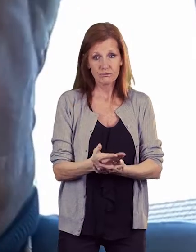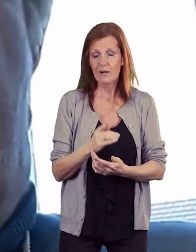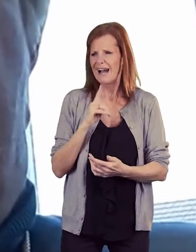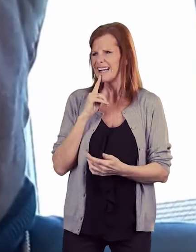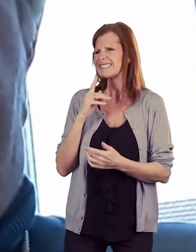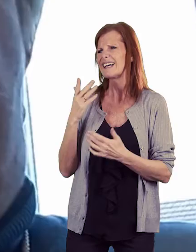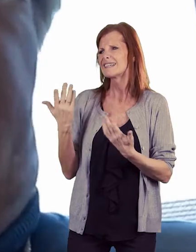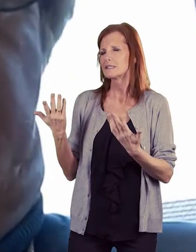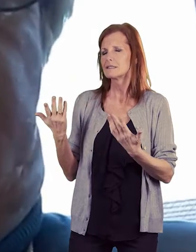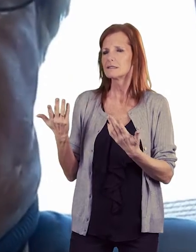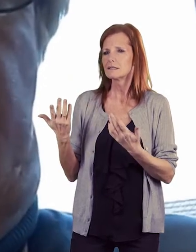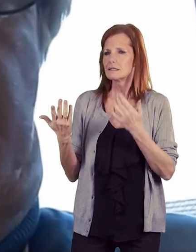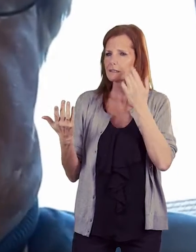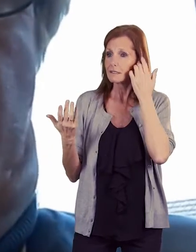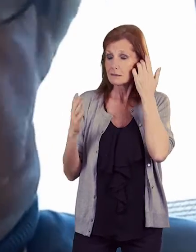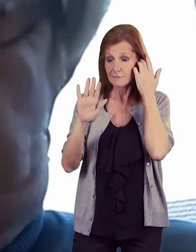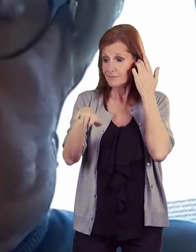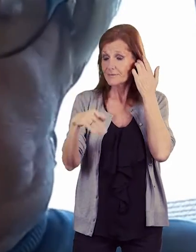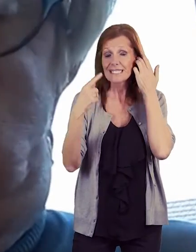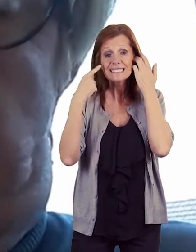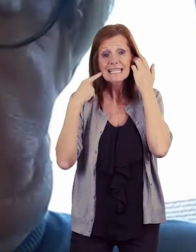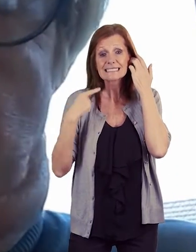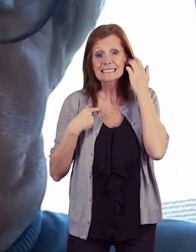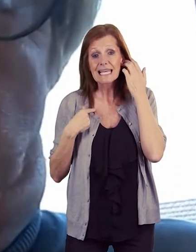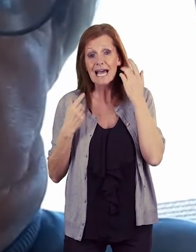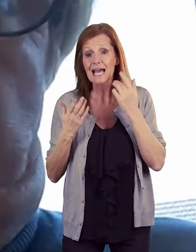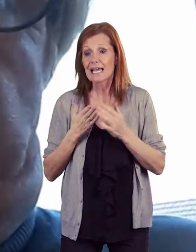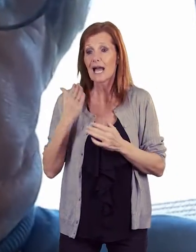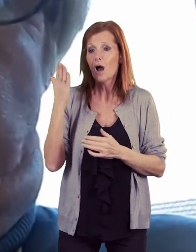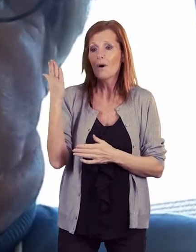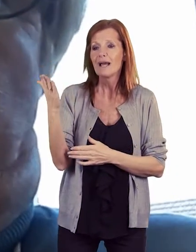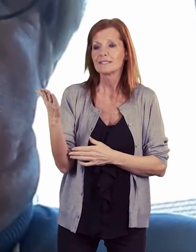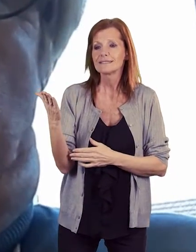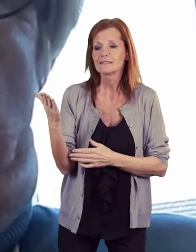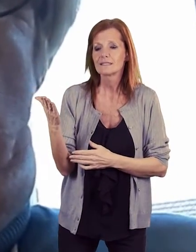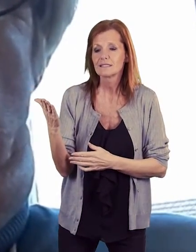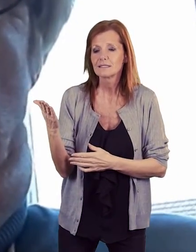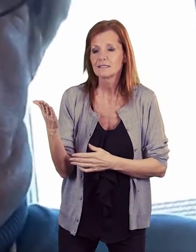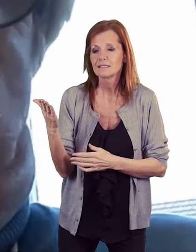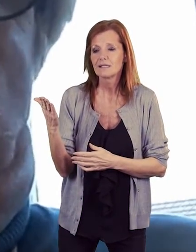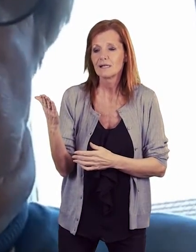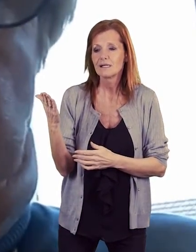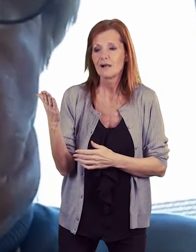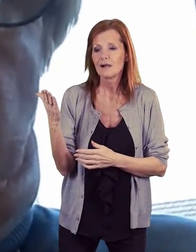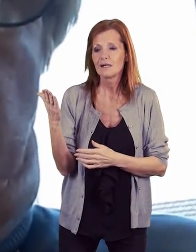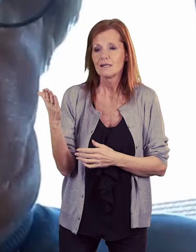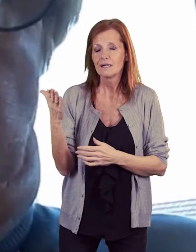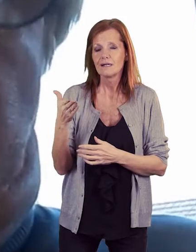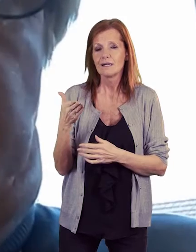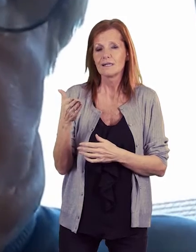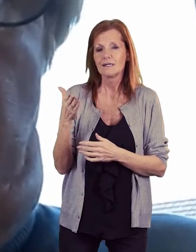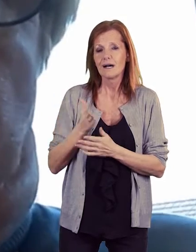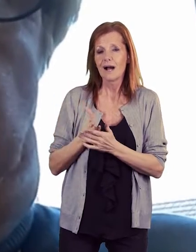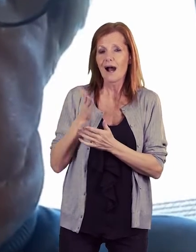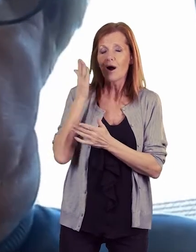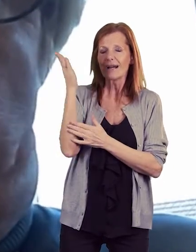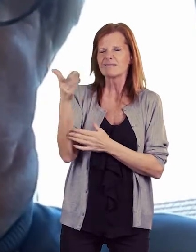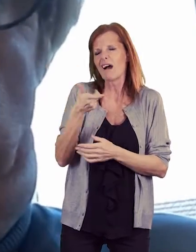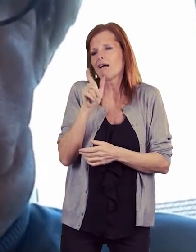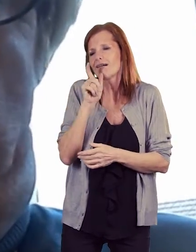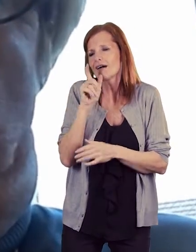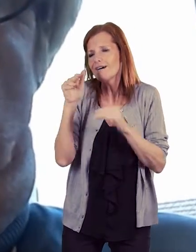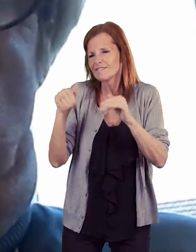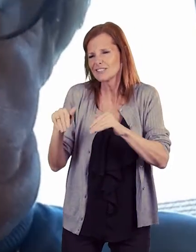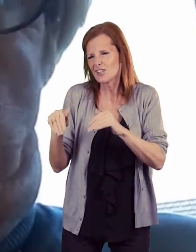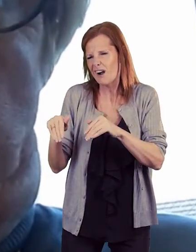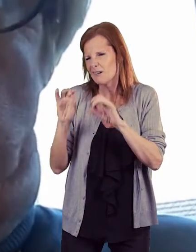No. Well, I had an incident yesterday. I went into a chain of